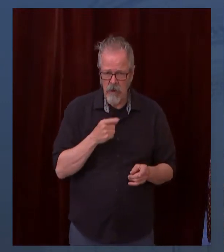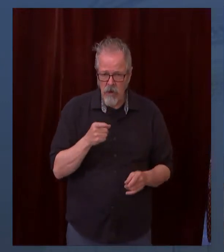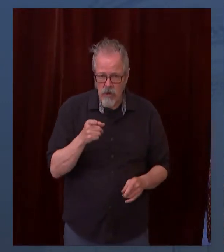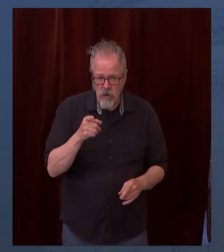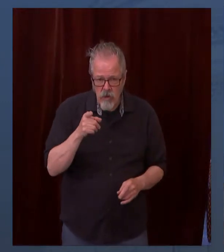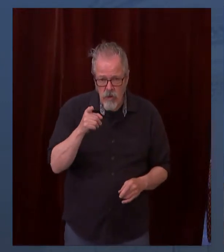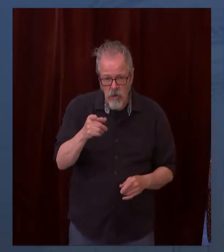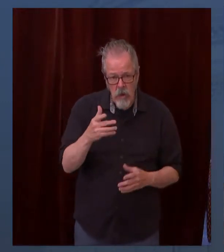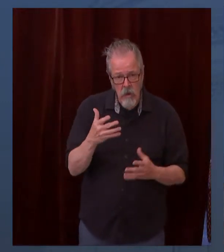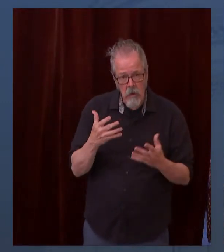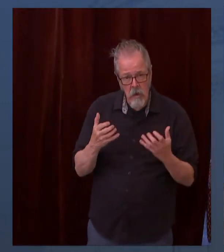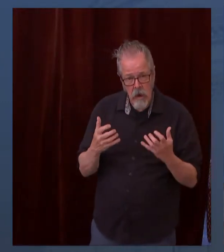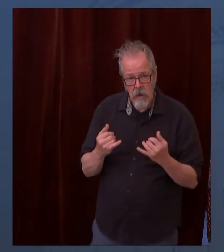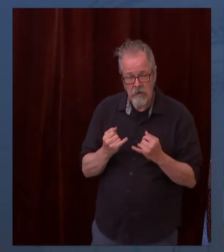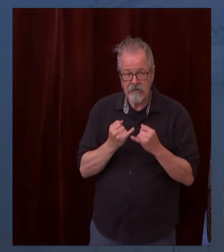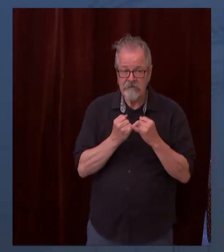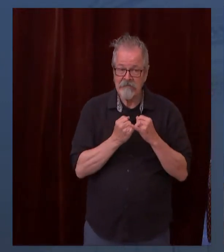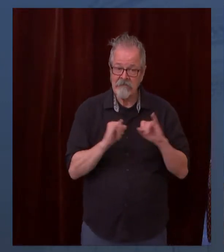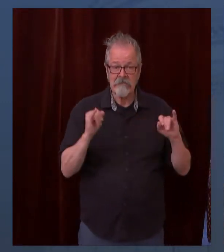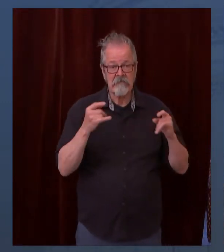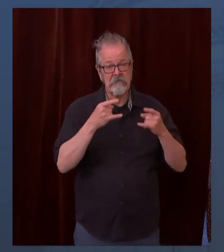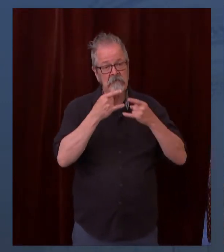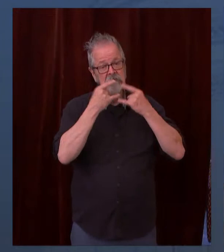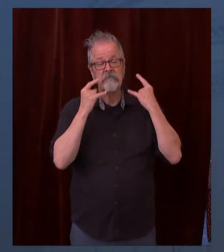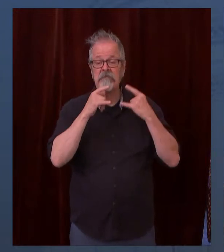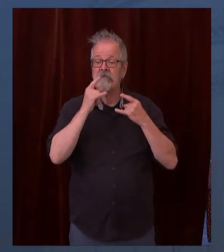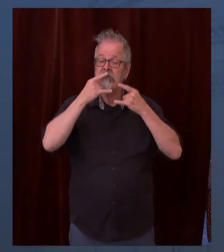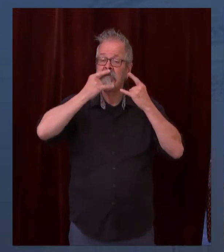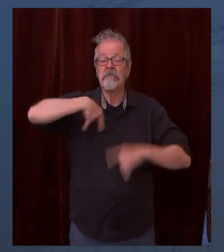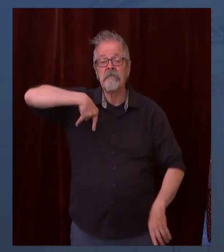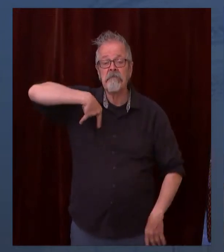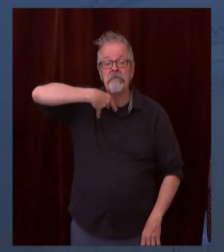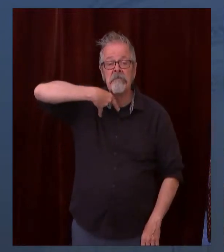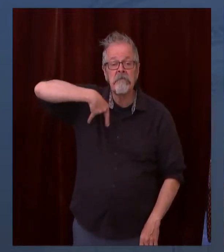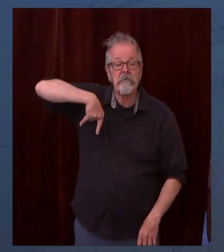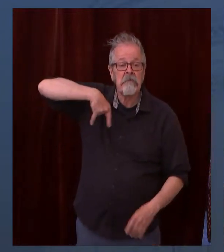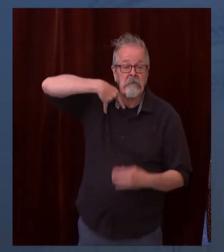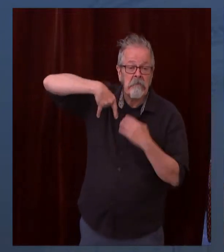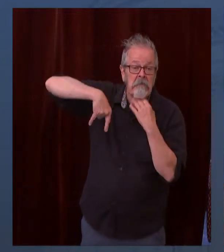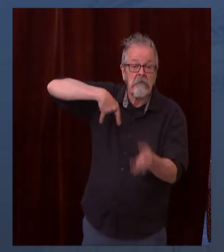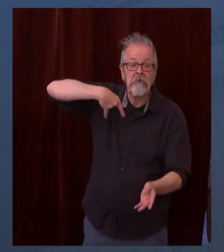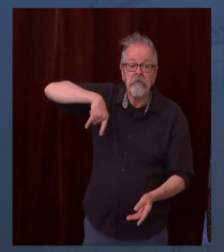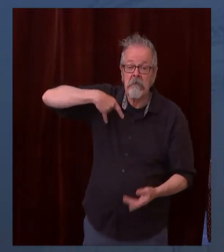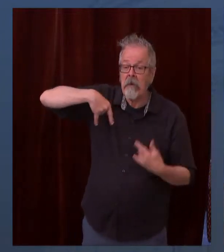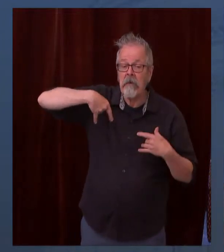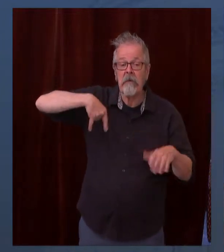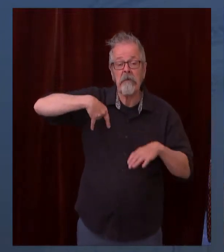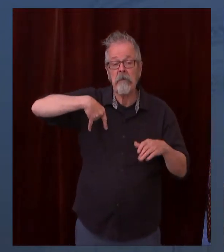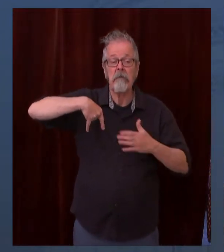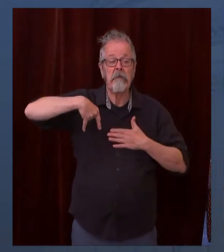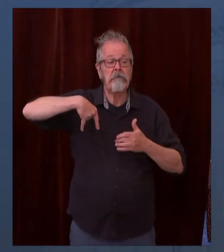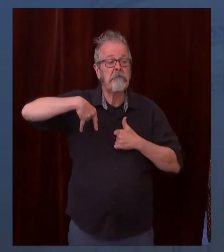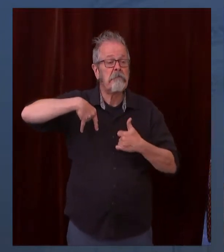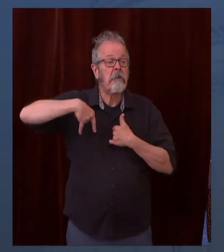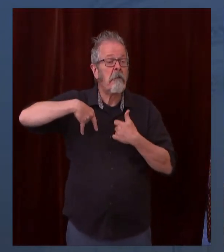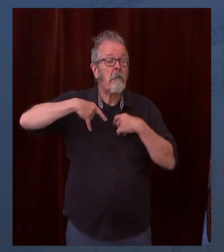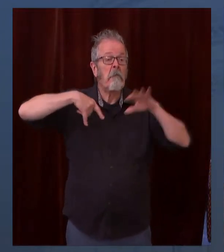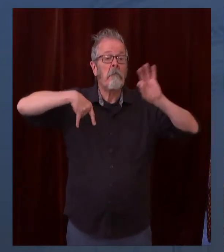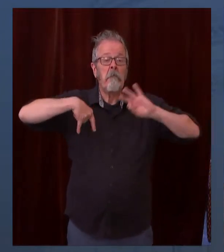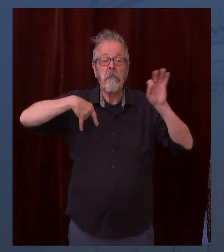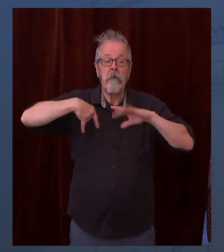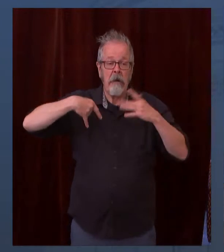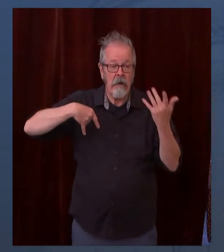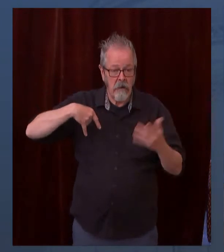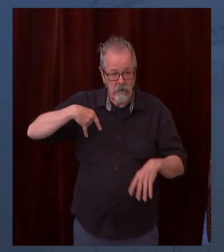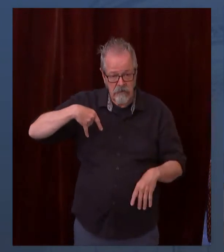any government intrusion in your lives, there is a really strong weapon to do that, and that's to get a vaccine. Because the more